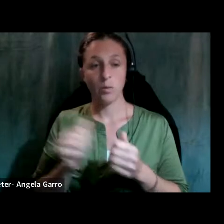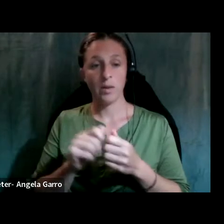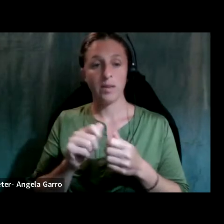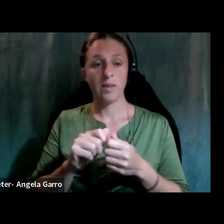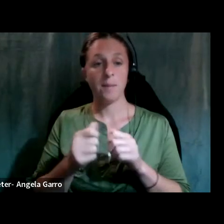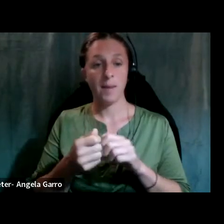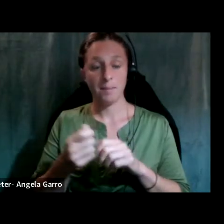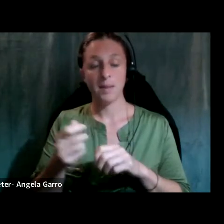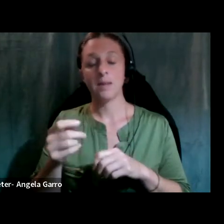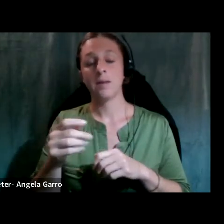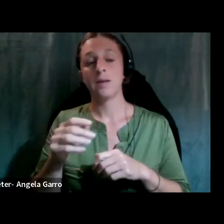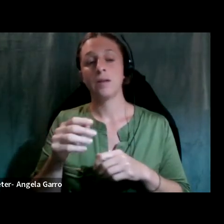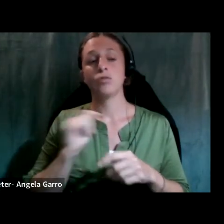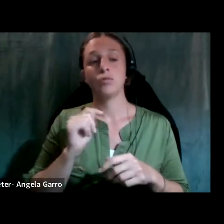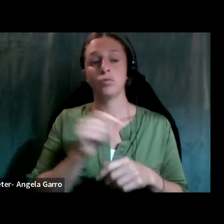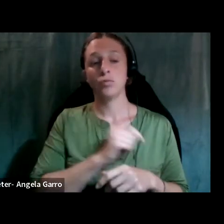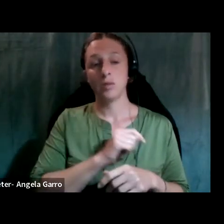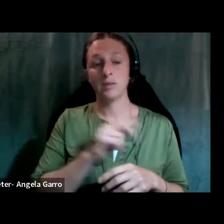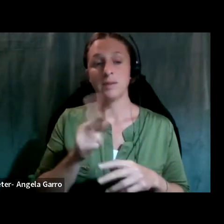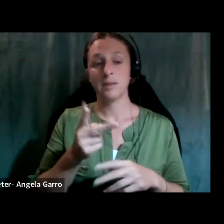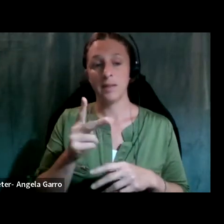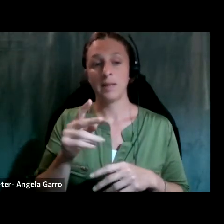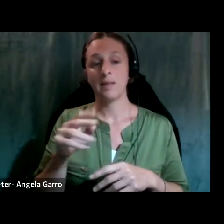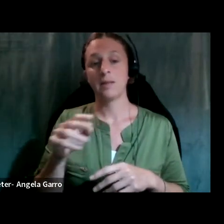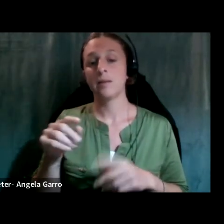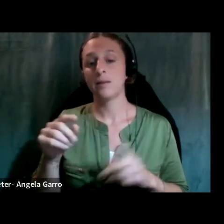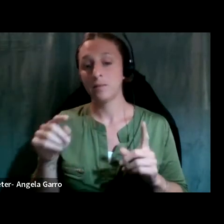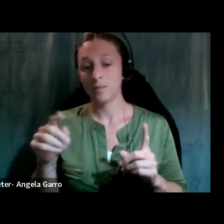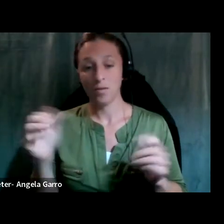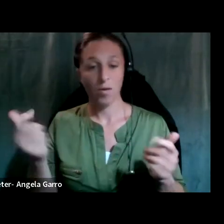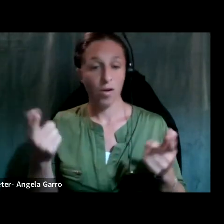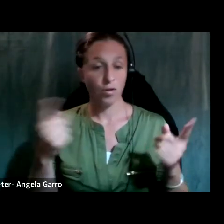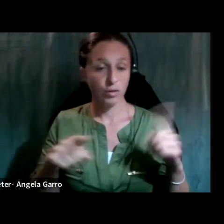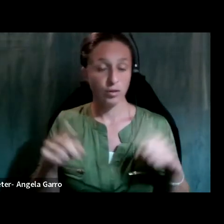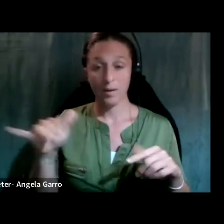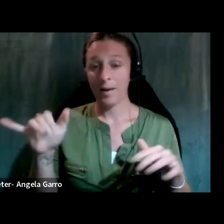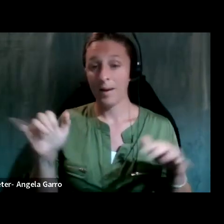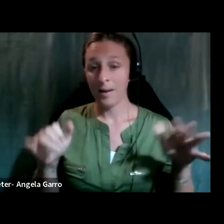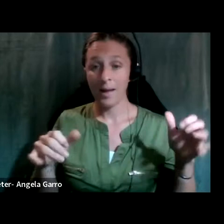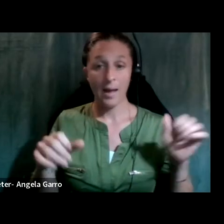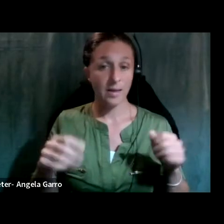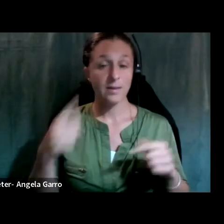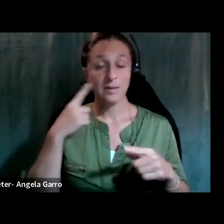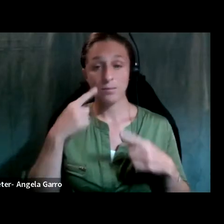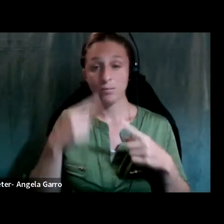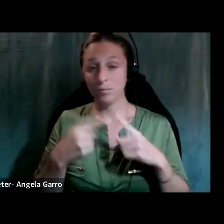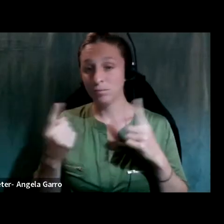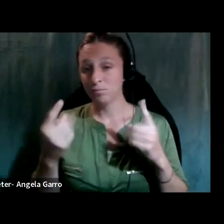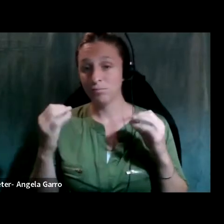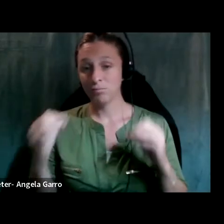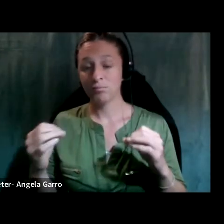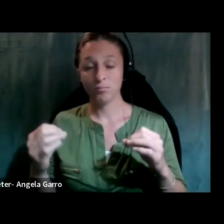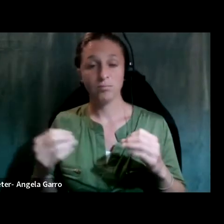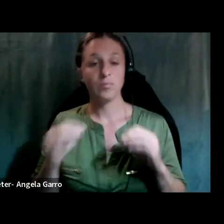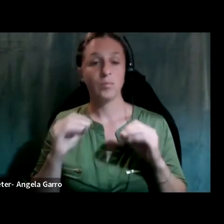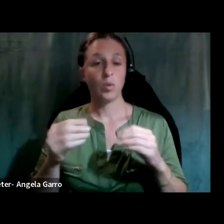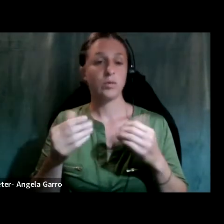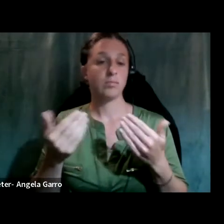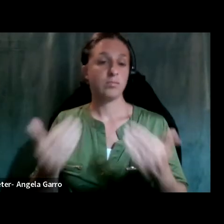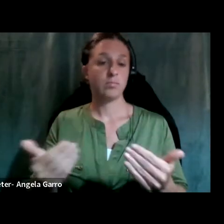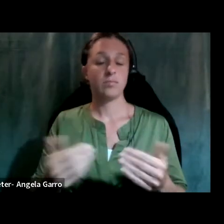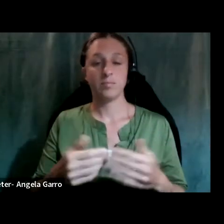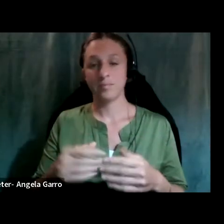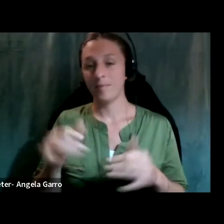seconded by trustee Griffin. All those in favor, please say aye. Aye. Aye. Any opposed? Hearing none. Motion carried the way you wanted it to be. Thank you so much. All